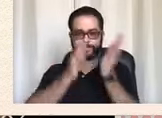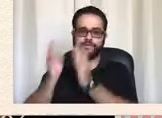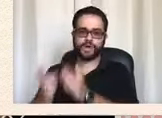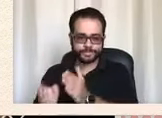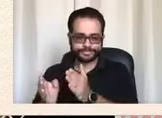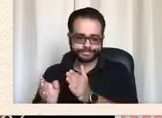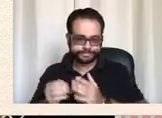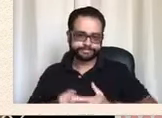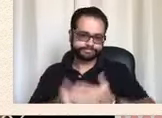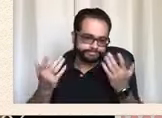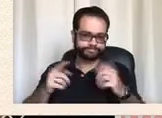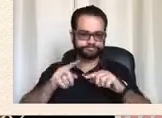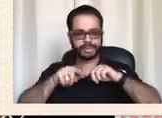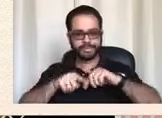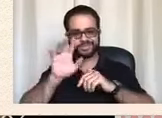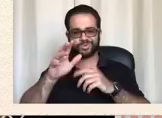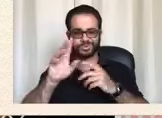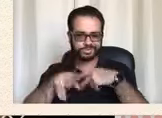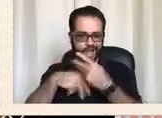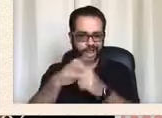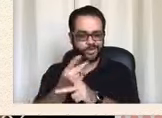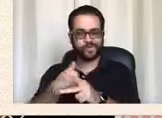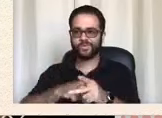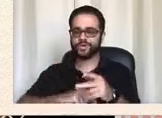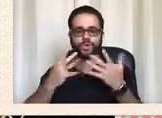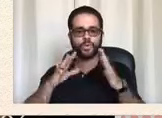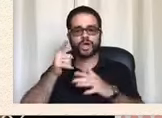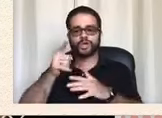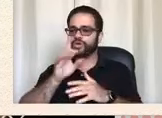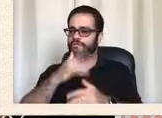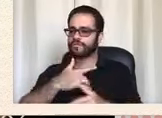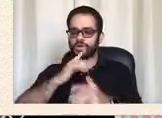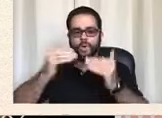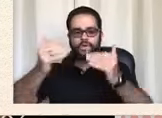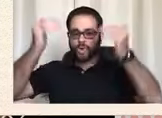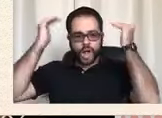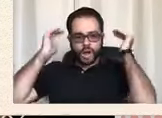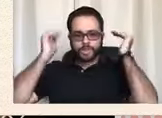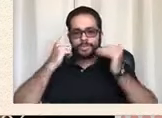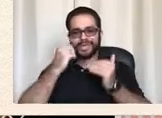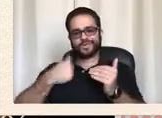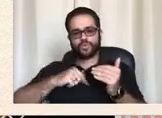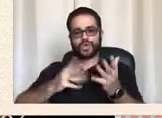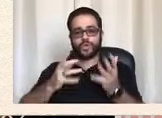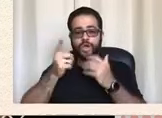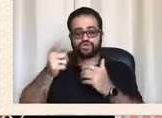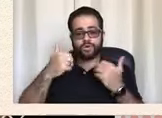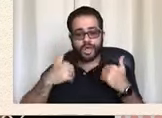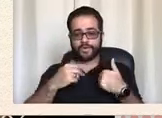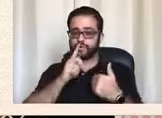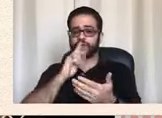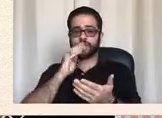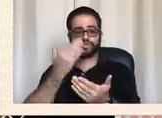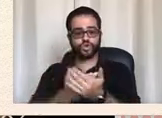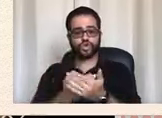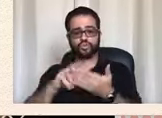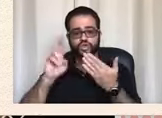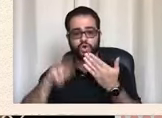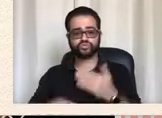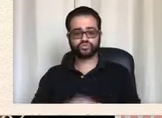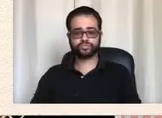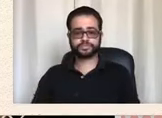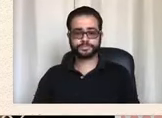And so we don't want you to bite off more than you could chew because we want you to have a really great outcome. Okay.